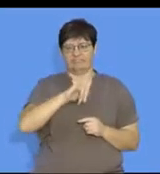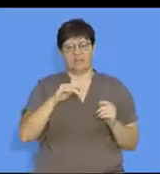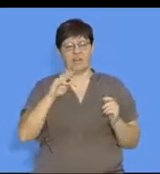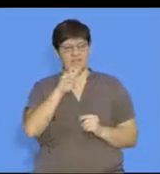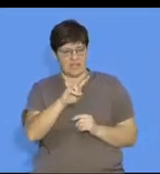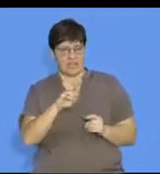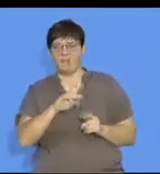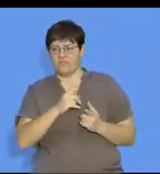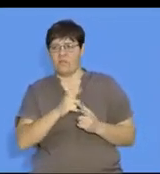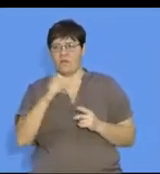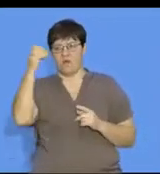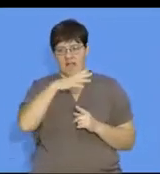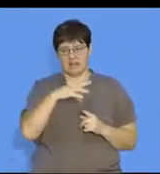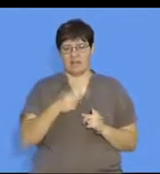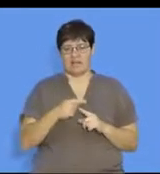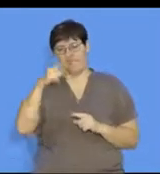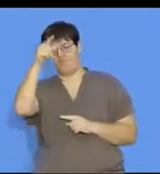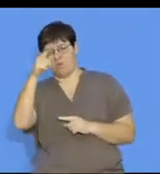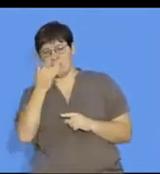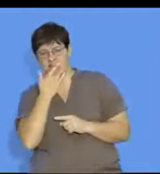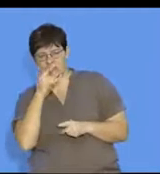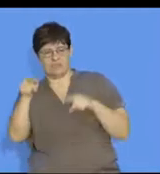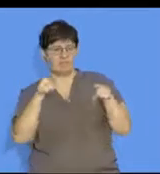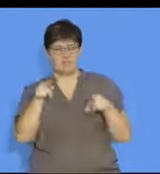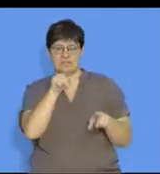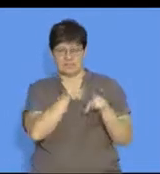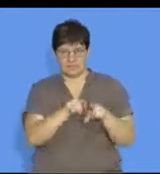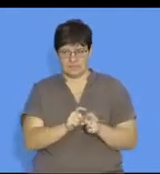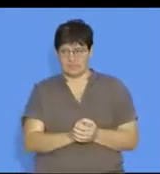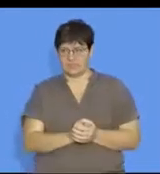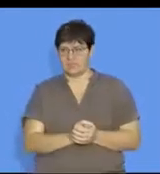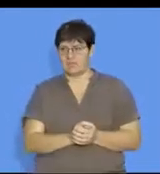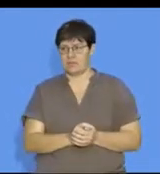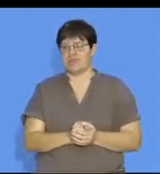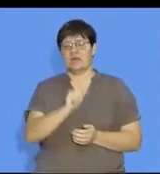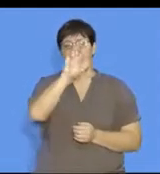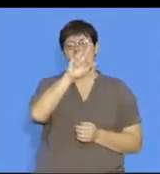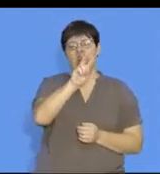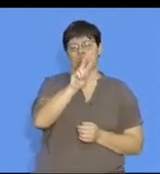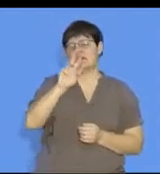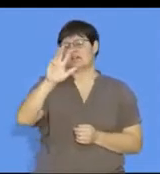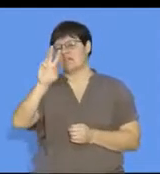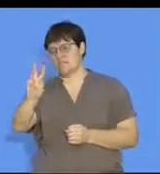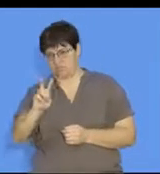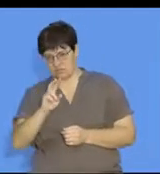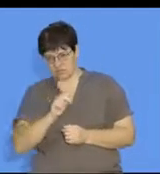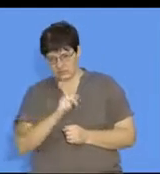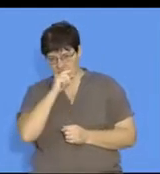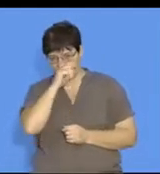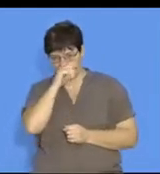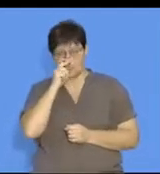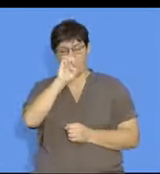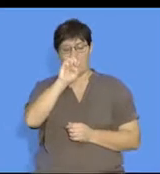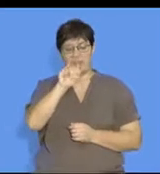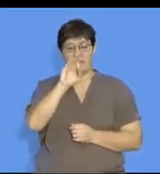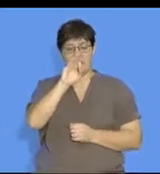same voltage across the light bulb. Okay, so in other words, suppose these are two 9-volt batteries, so